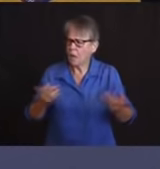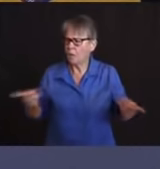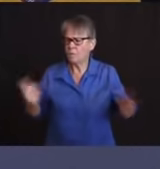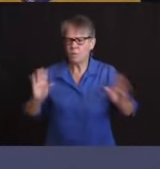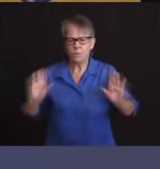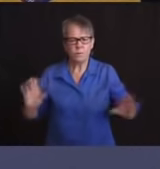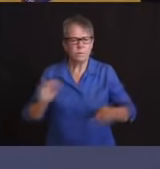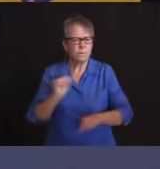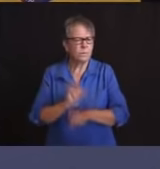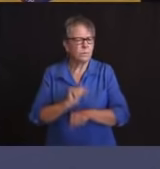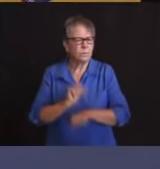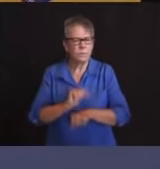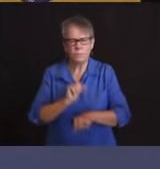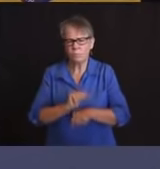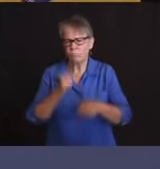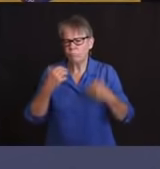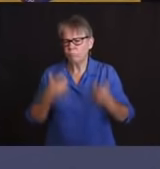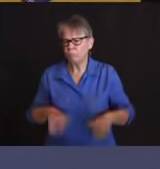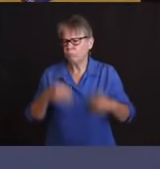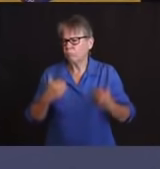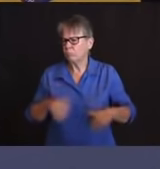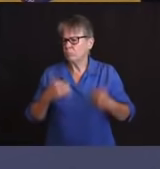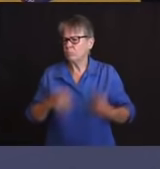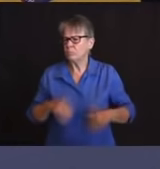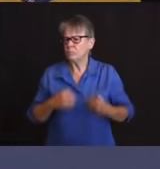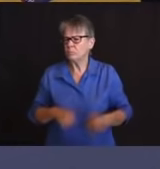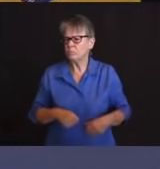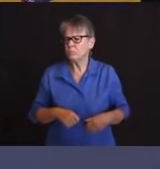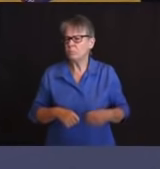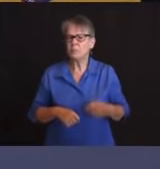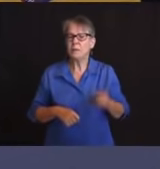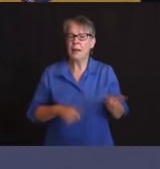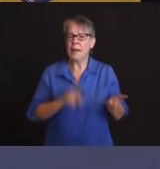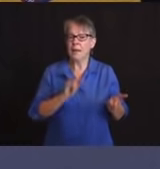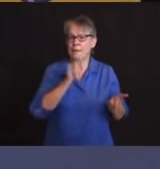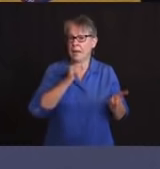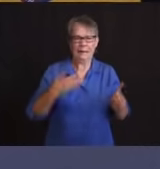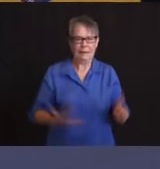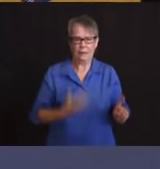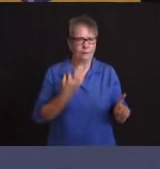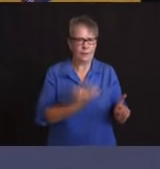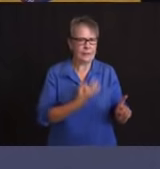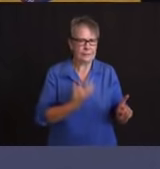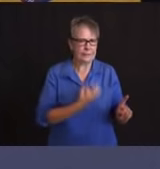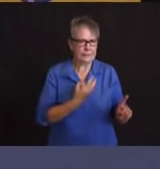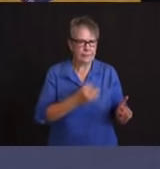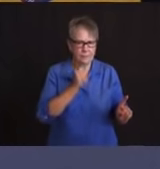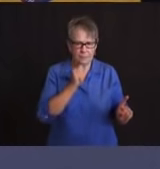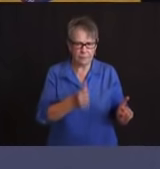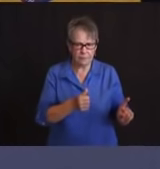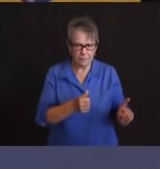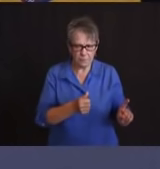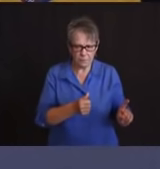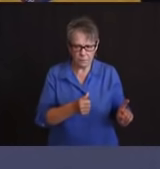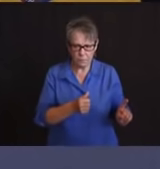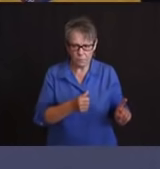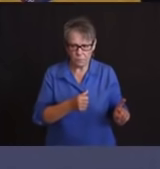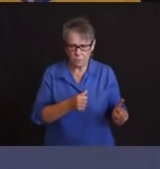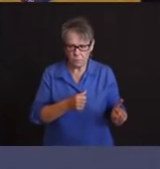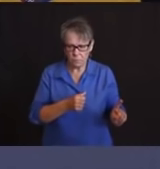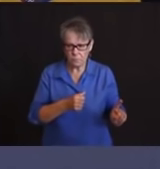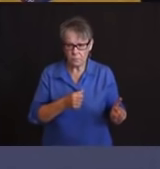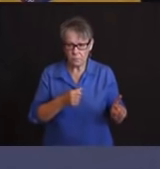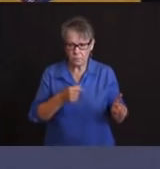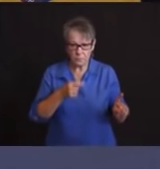policy hat. Kevin, you won't be here on Friday, but I wonder if you and Zakia can help me commit to a